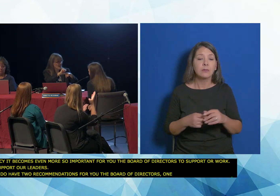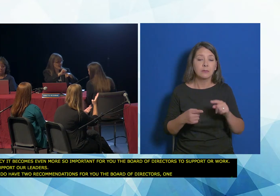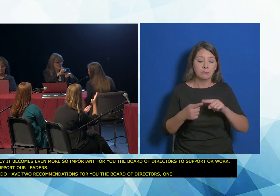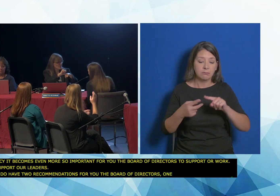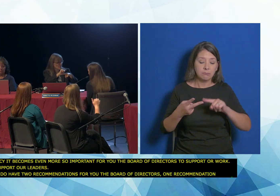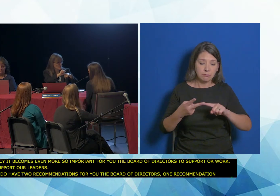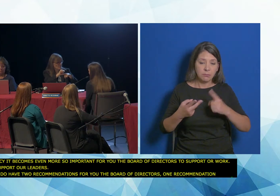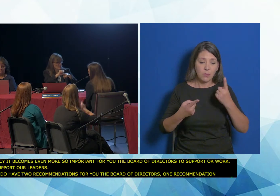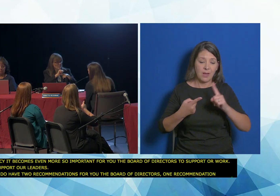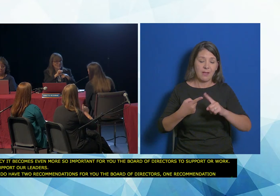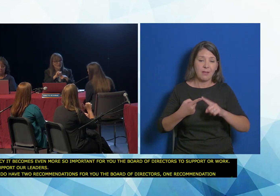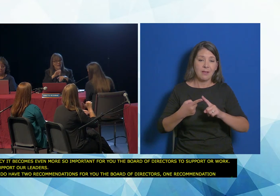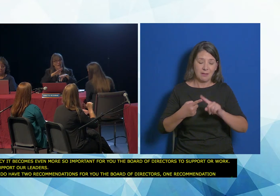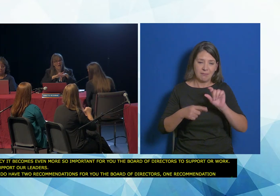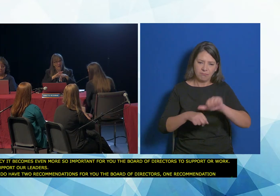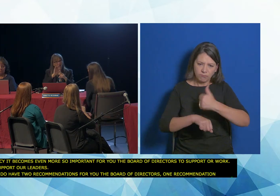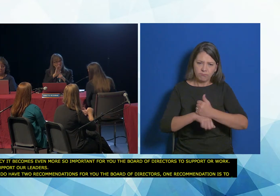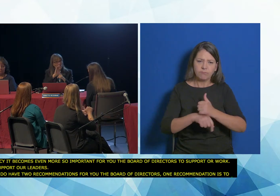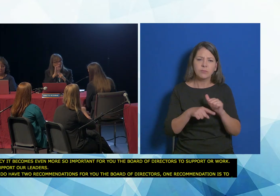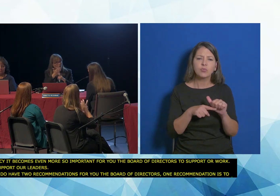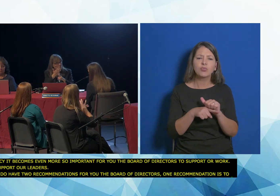to establish a training